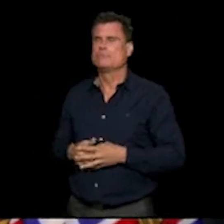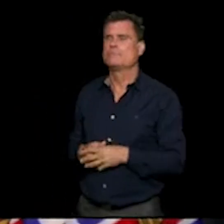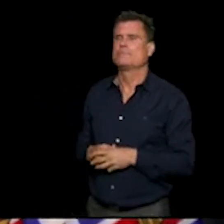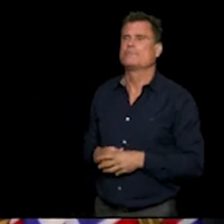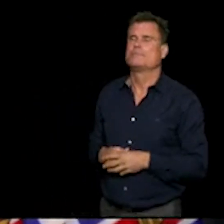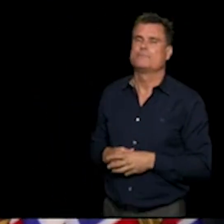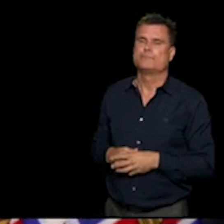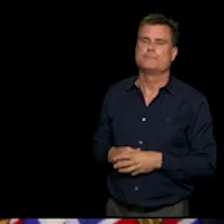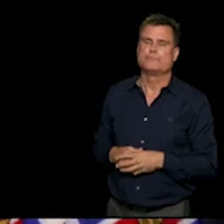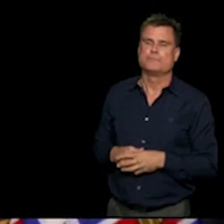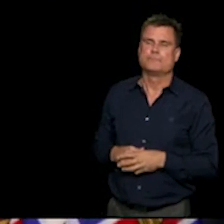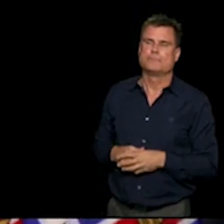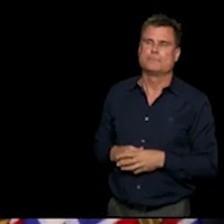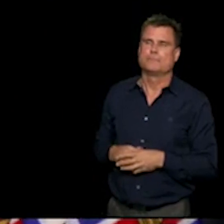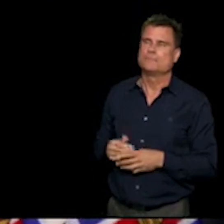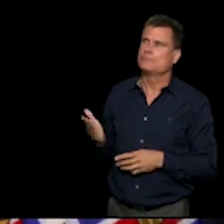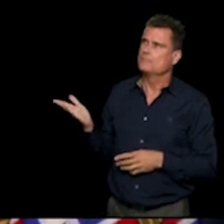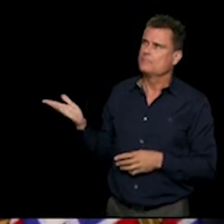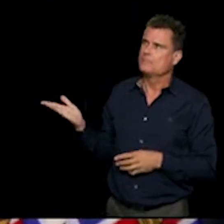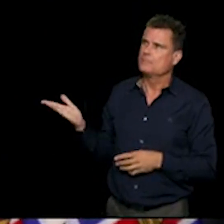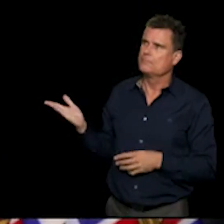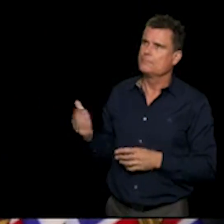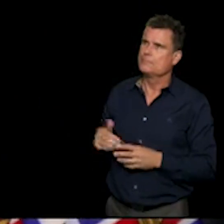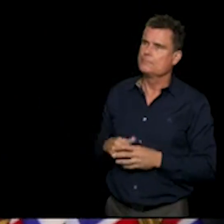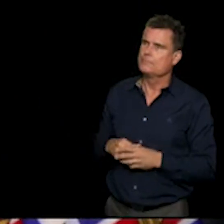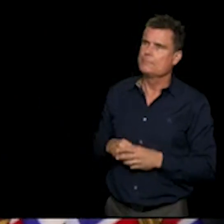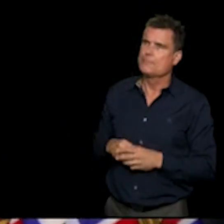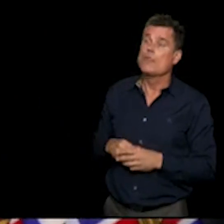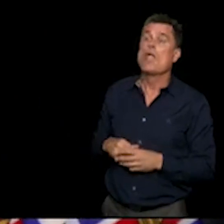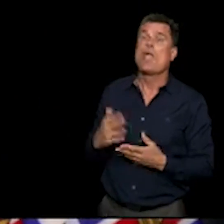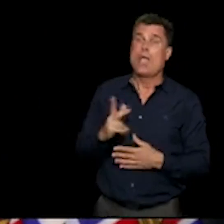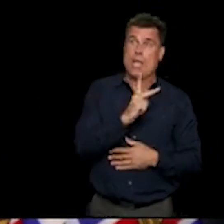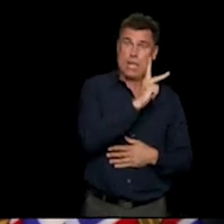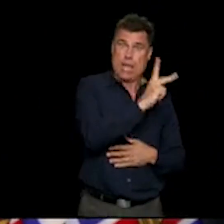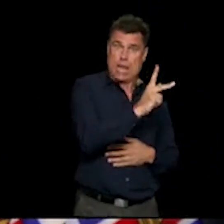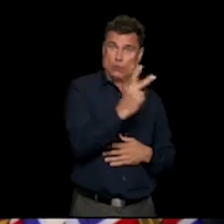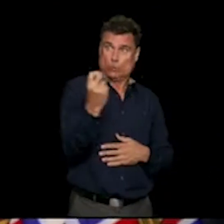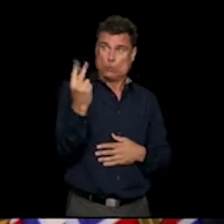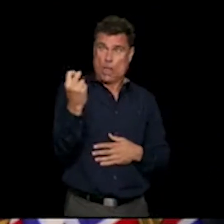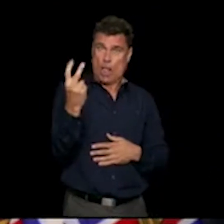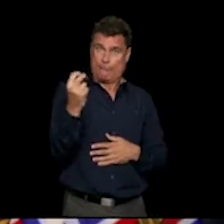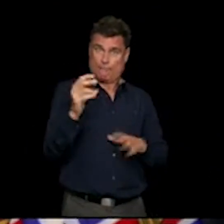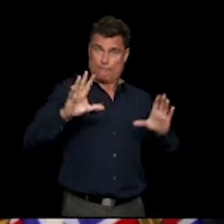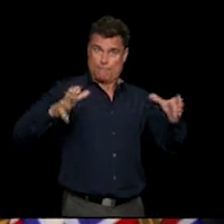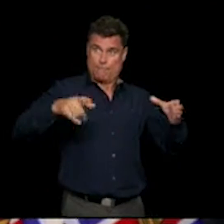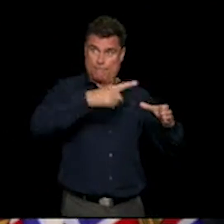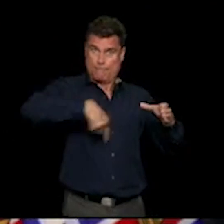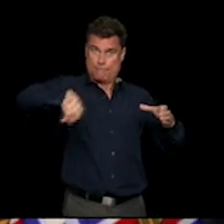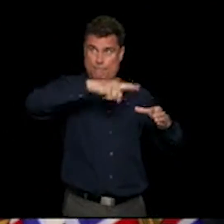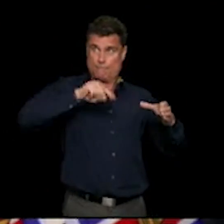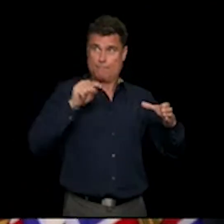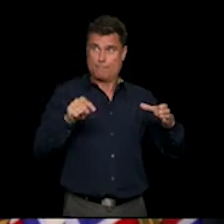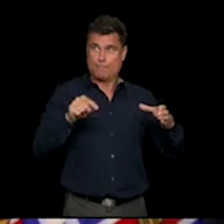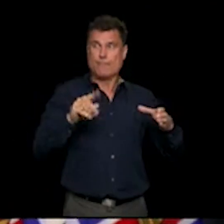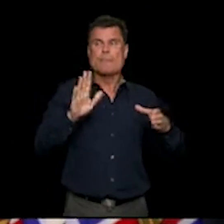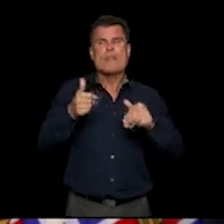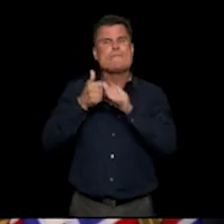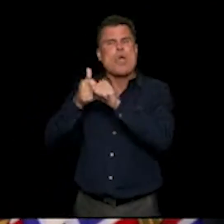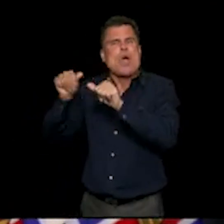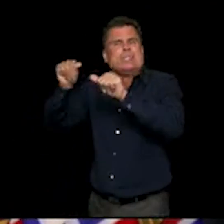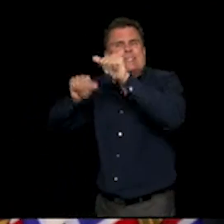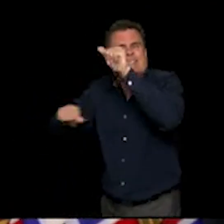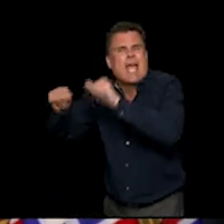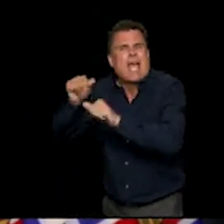all guidelines for the reopening of vital services or businesses, or the K-12 setting in particular, have been